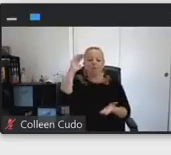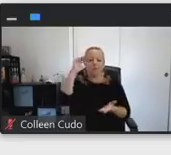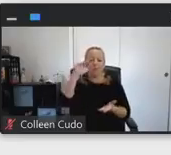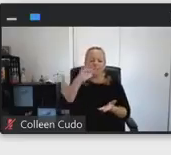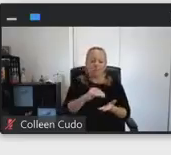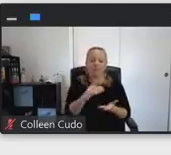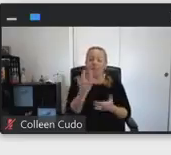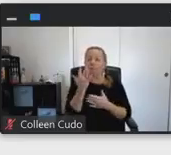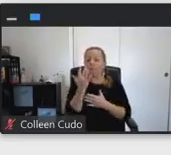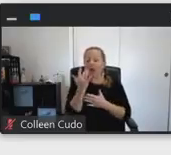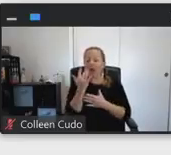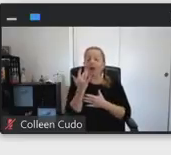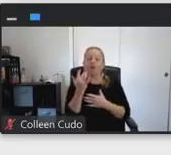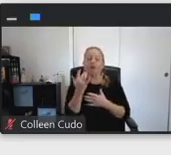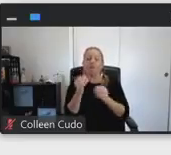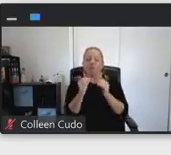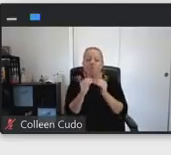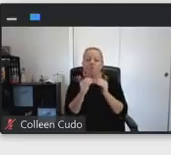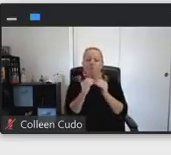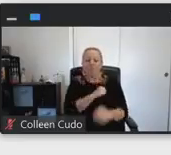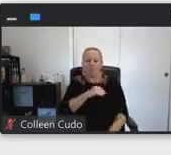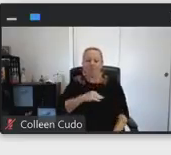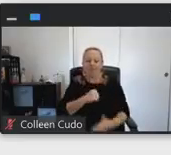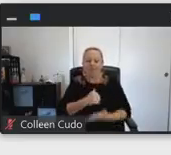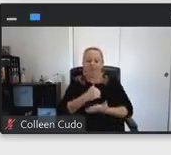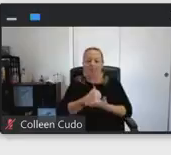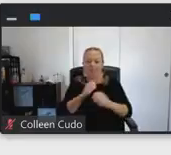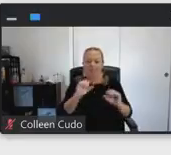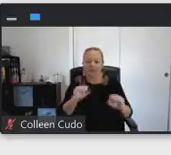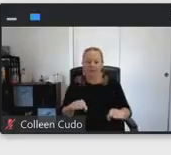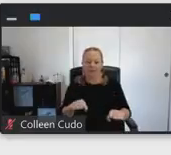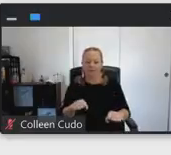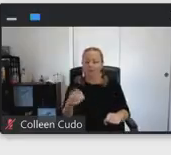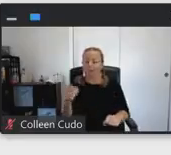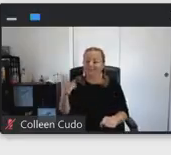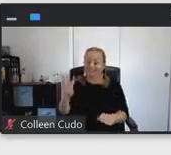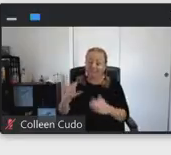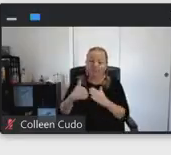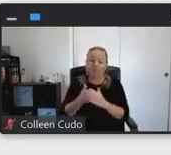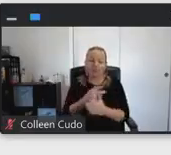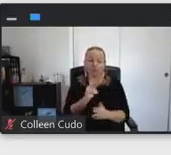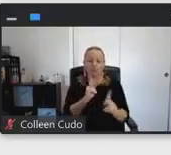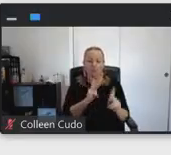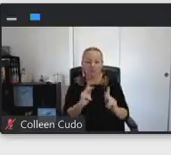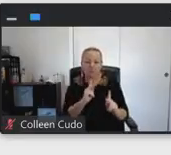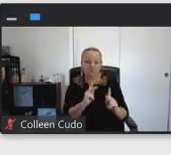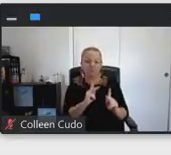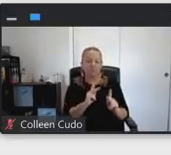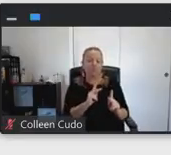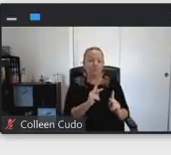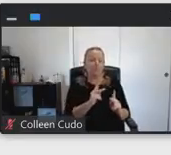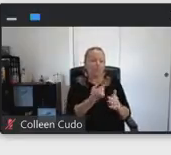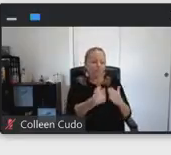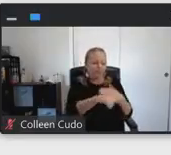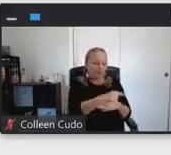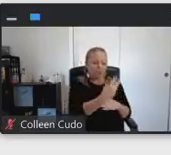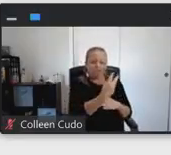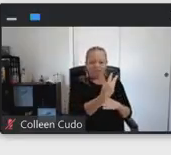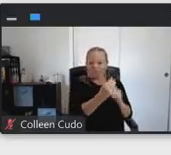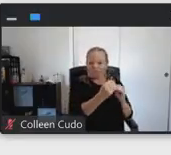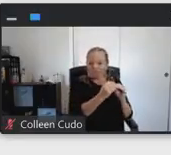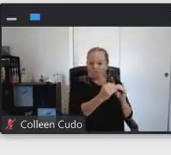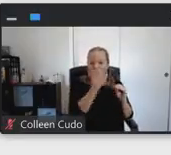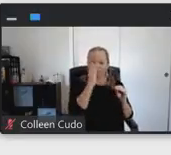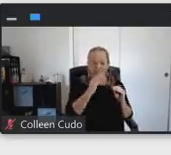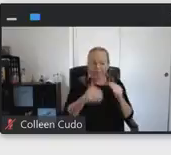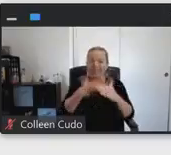we increased the number of our staff. So we've brought on 16 new people. We're orienting 4 more next week. We're planning to bring on more the